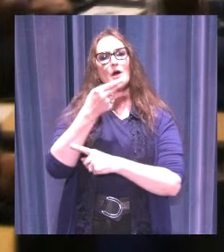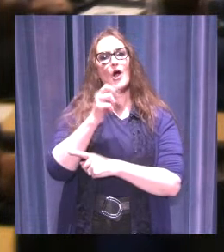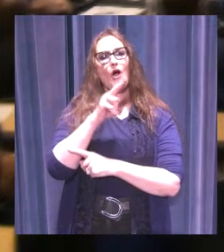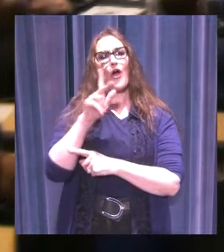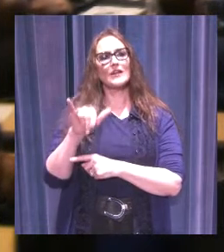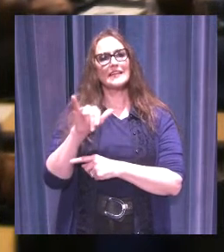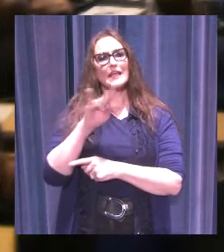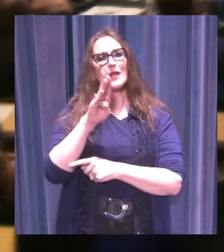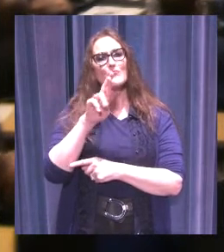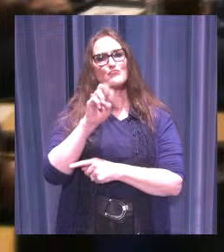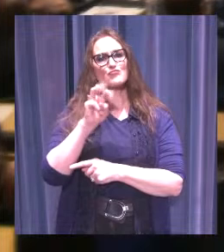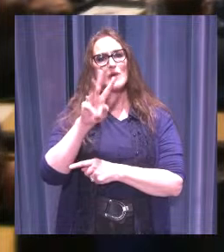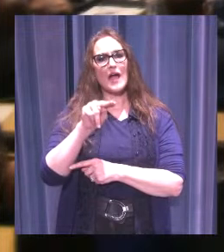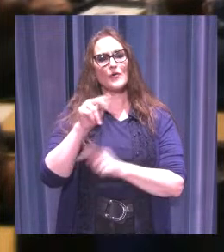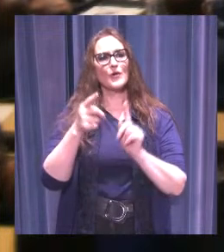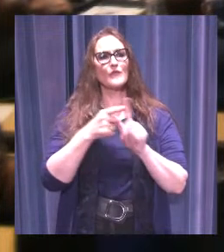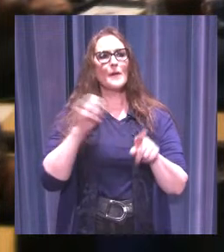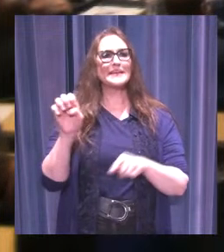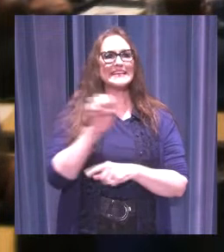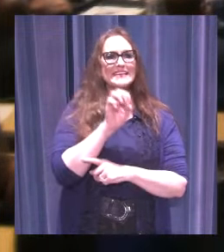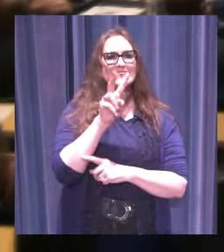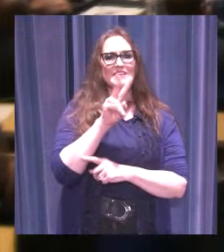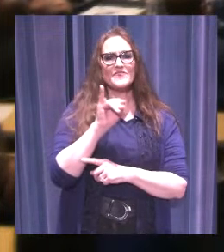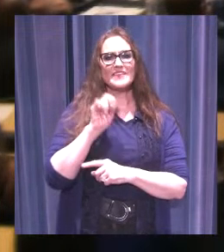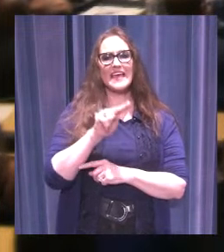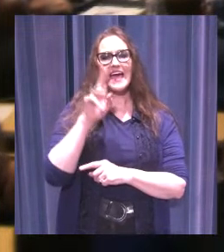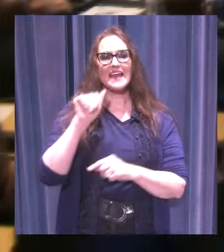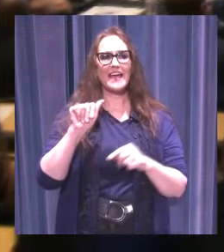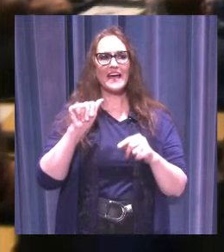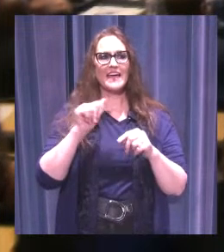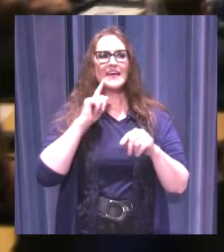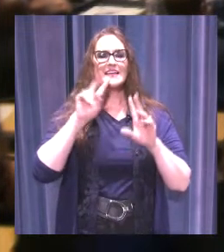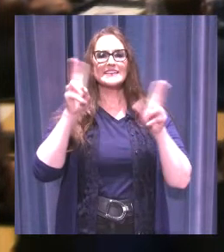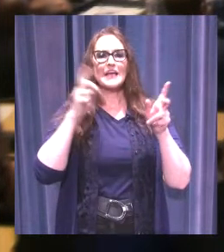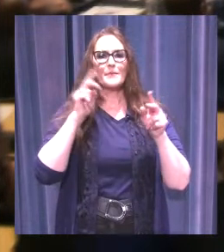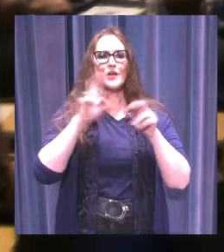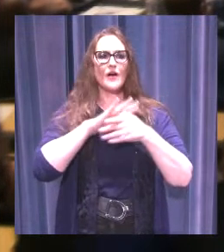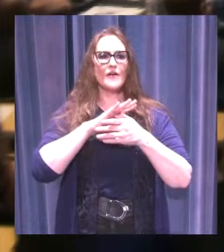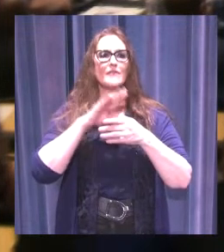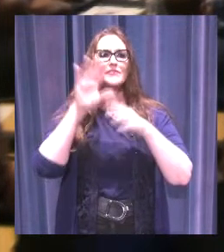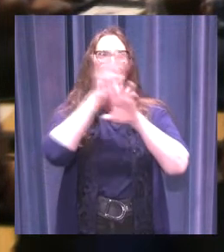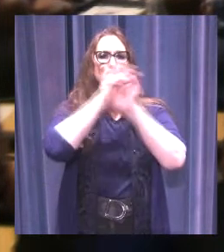Brown from East Vienna on the topic of the president.